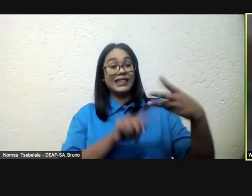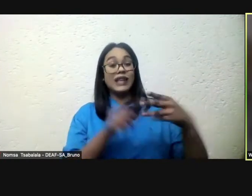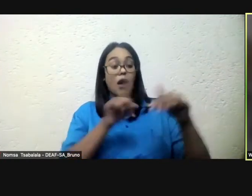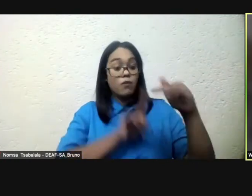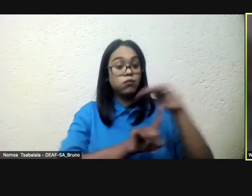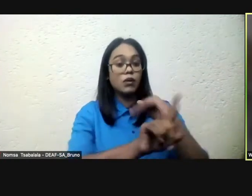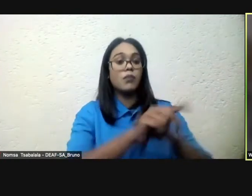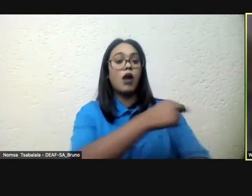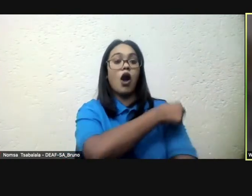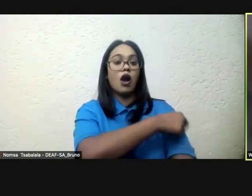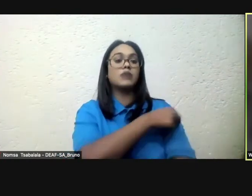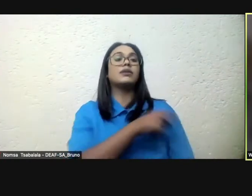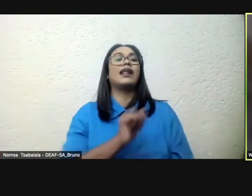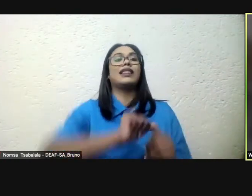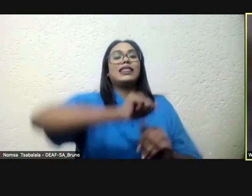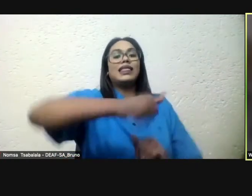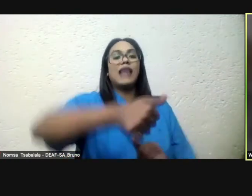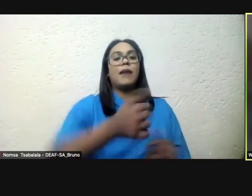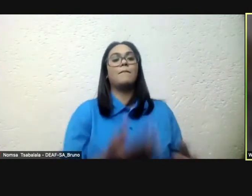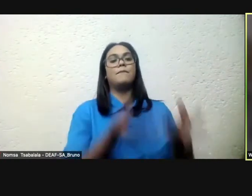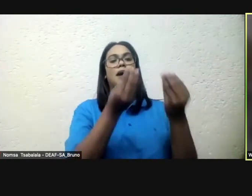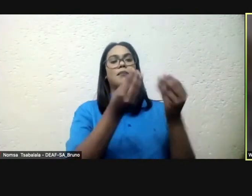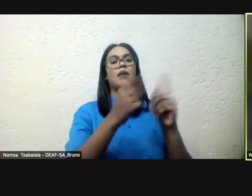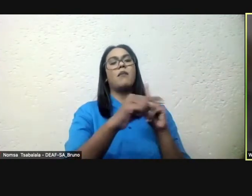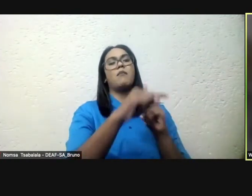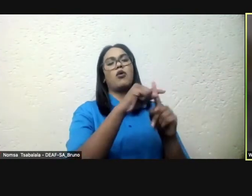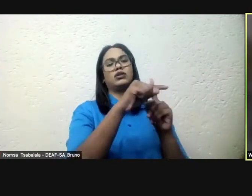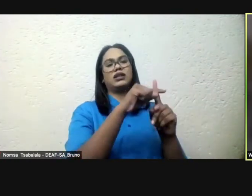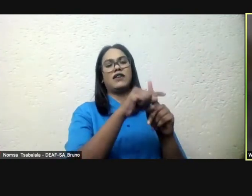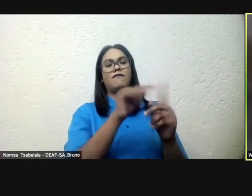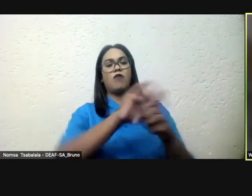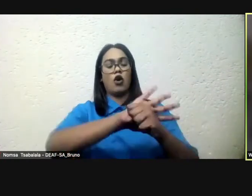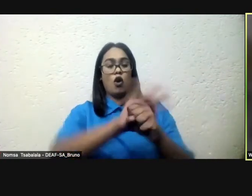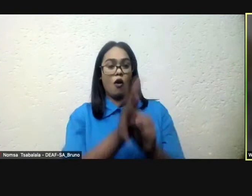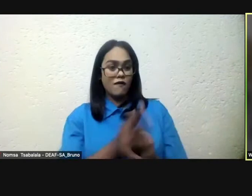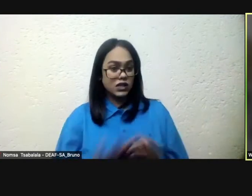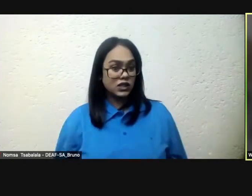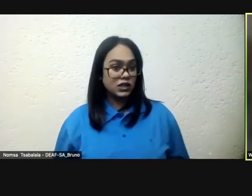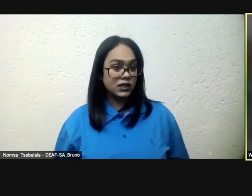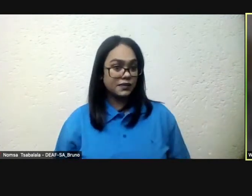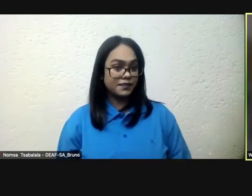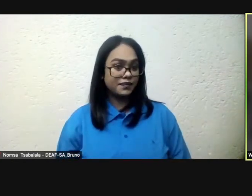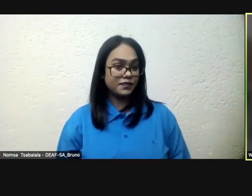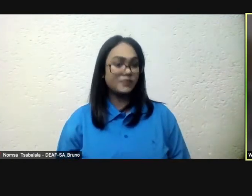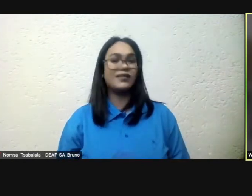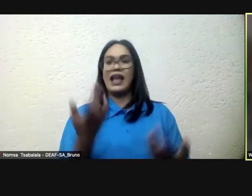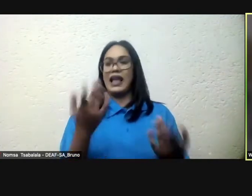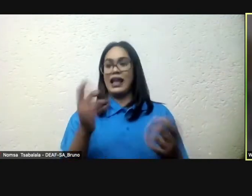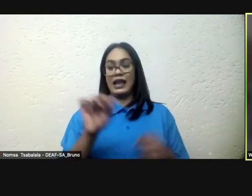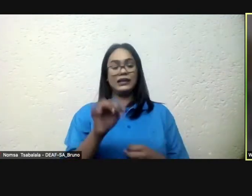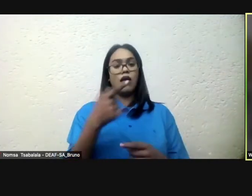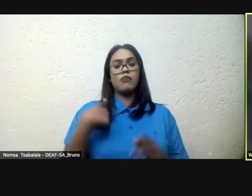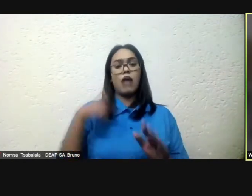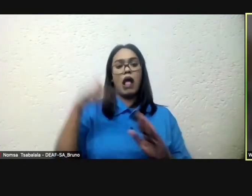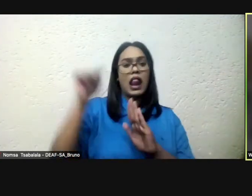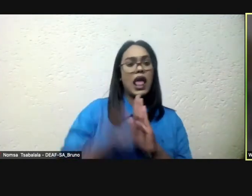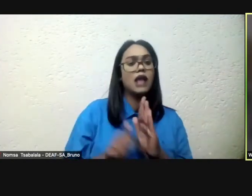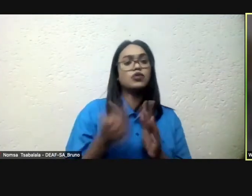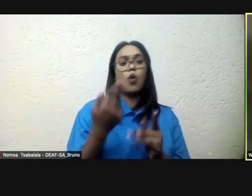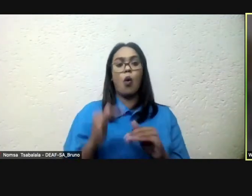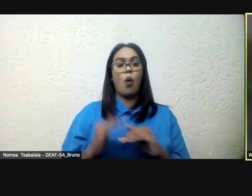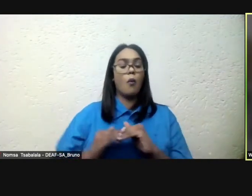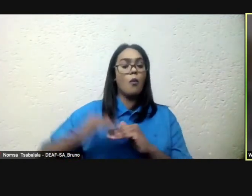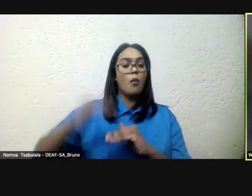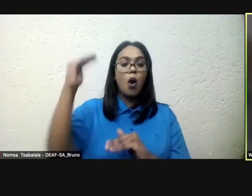chance to admit patients earlier in the wave when they are beds, even if they are a bit milder. So certainly I think